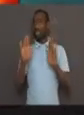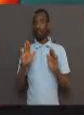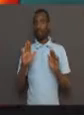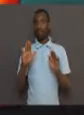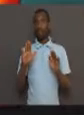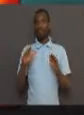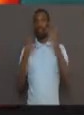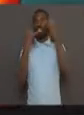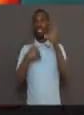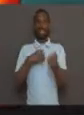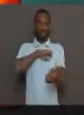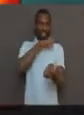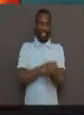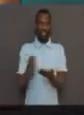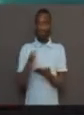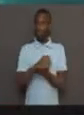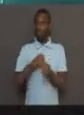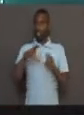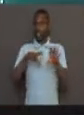incredible amount of energy.